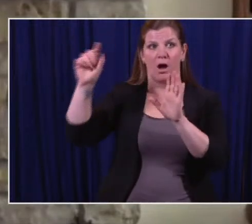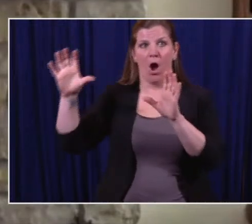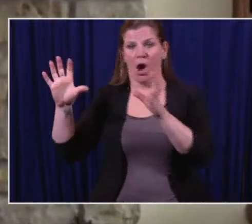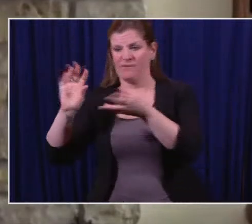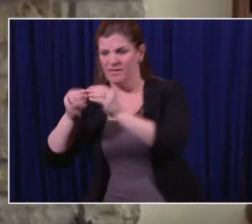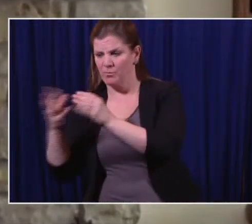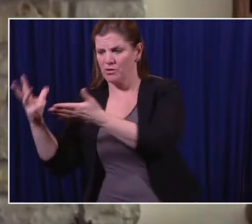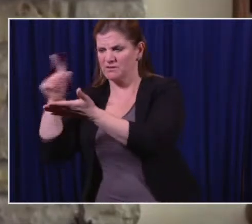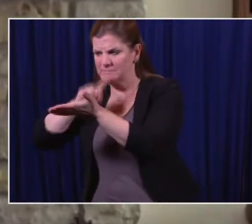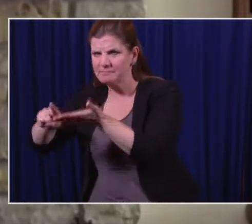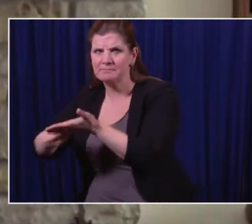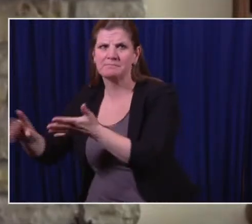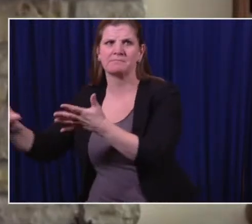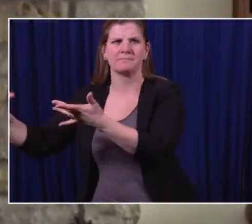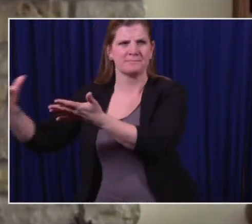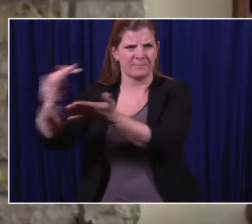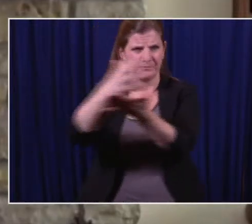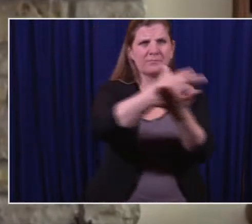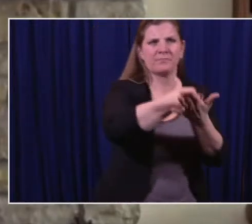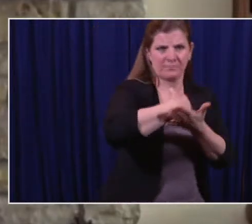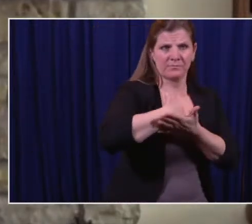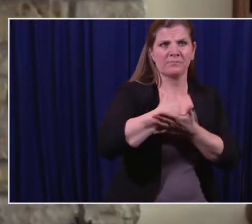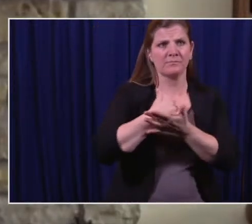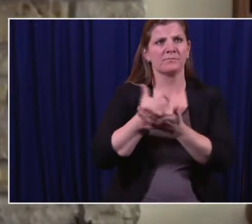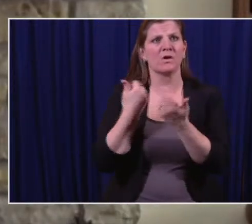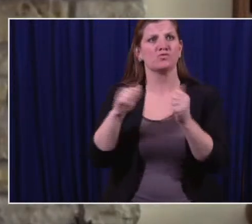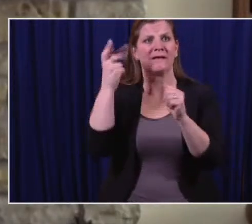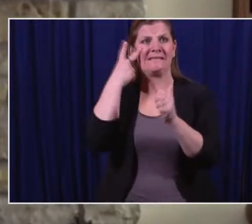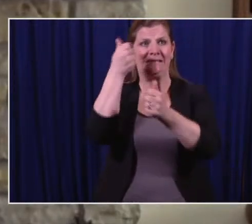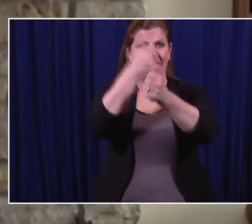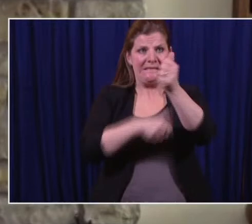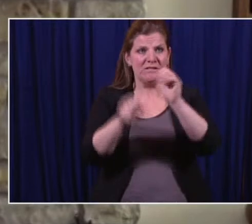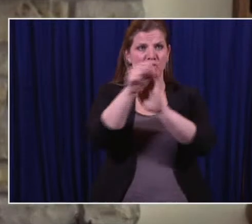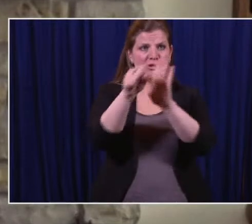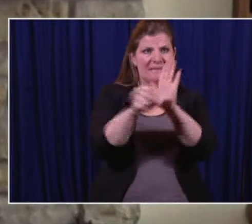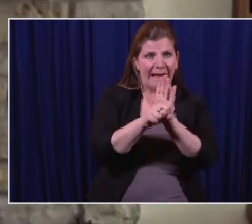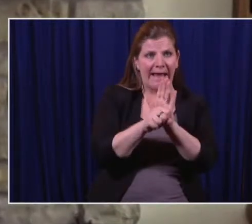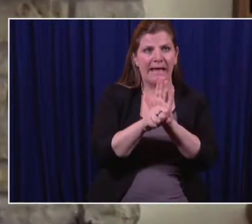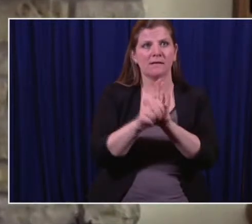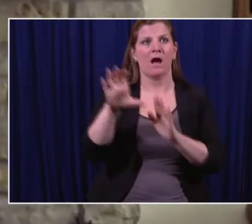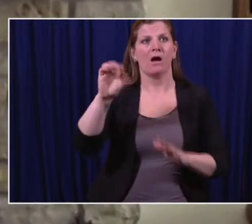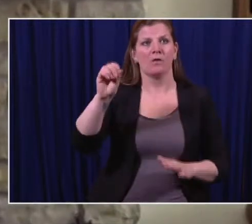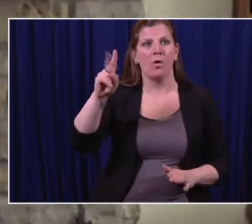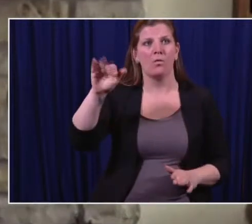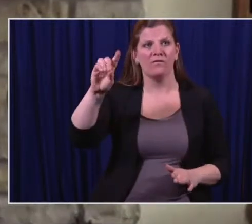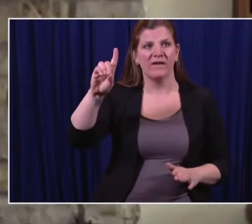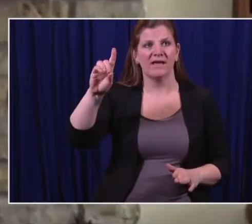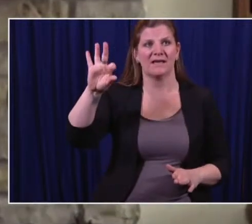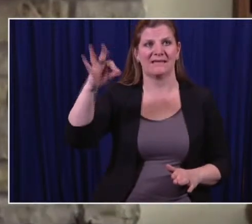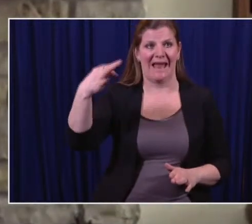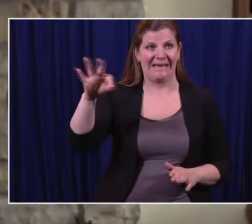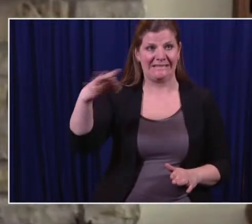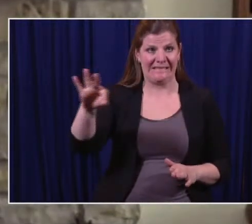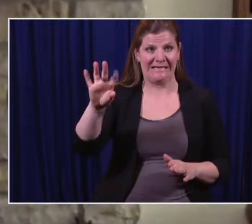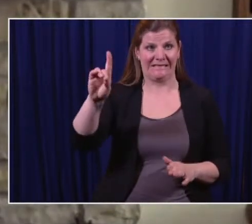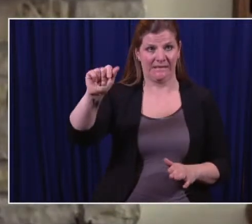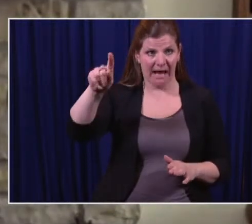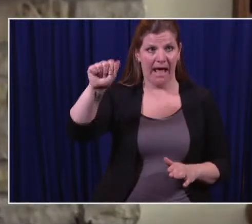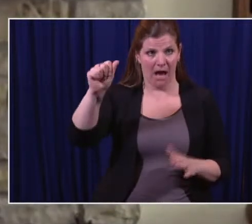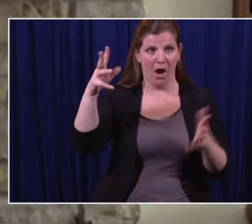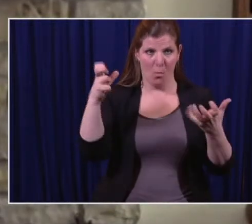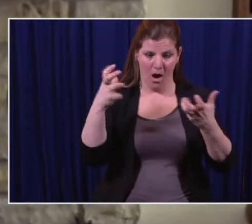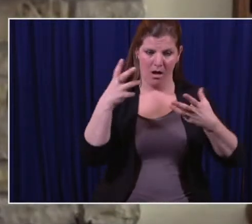to examine the accuracy of aspects of each auditor's state COVID-19 data. The Ohio Department of Health